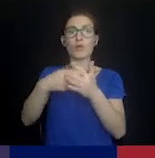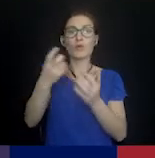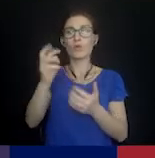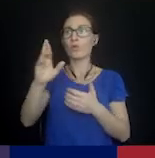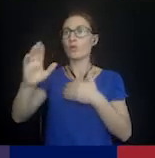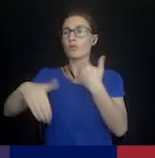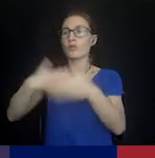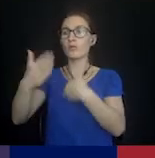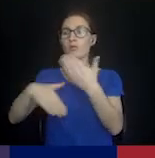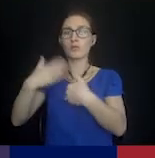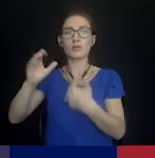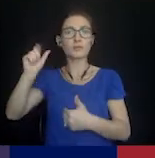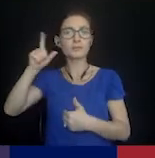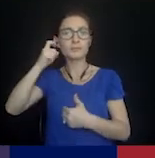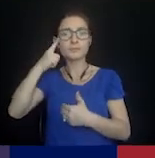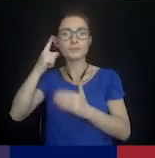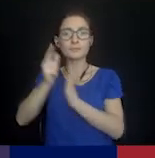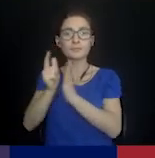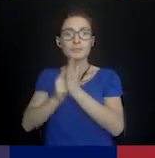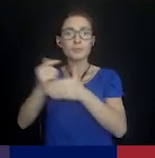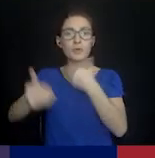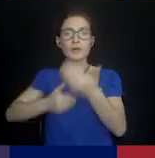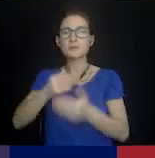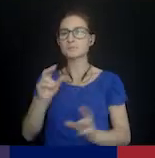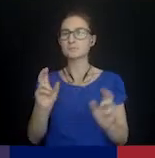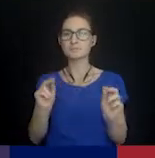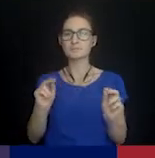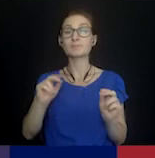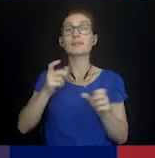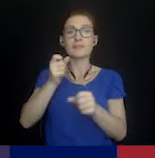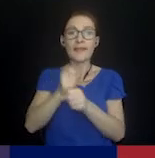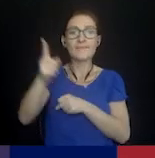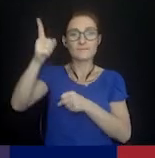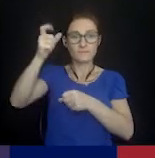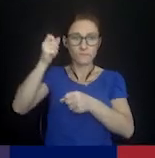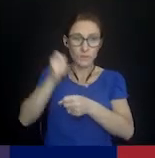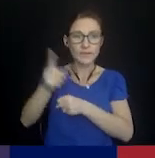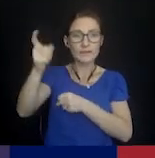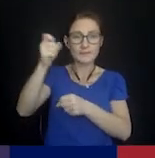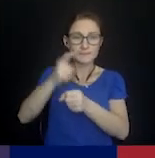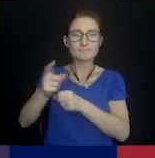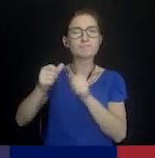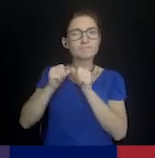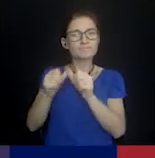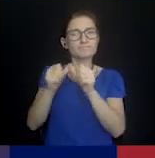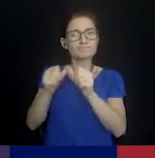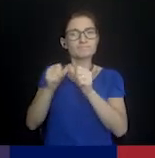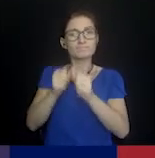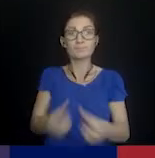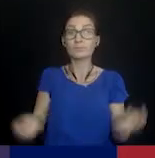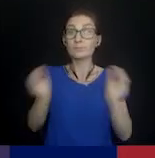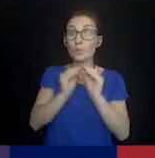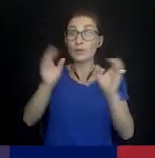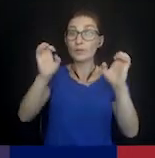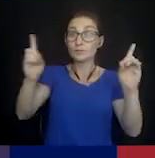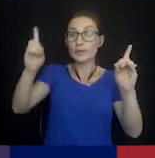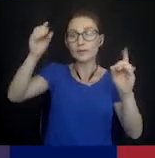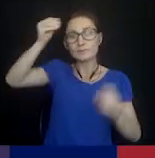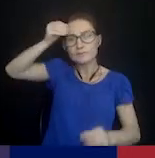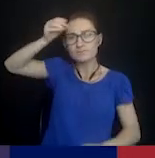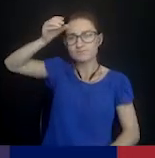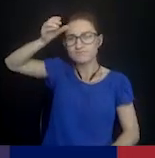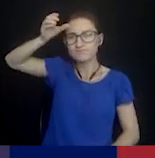continue throughout the legislative process, but year after year after year. The more we become more educated about the